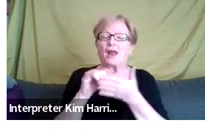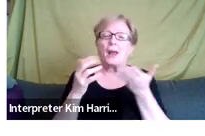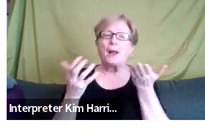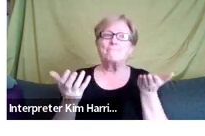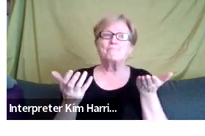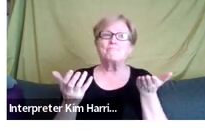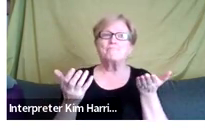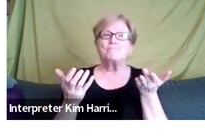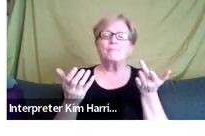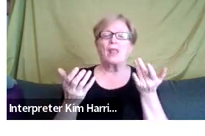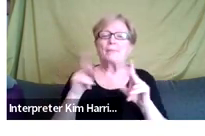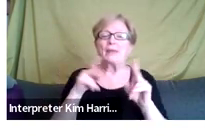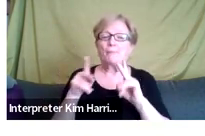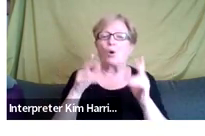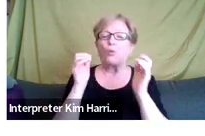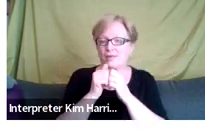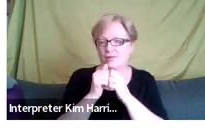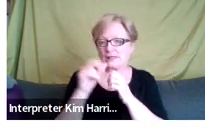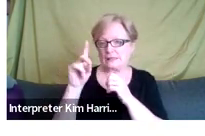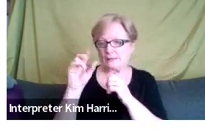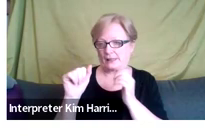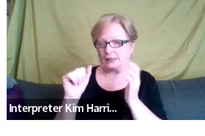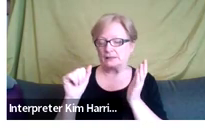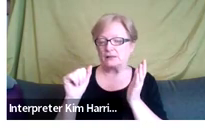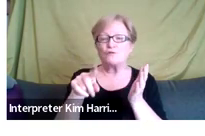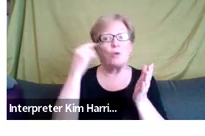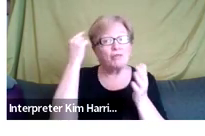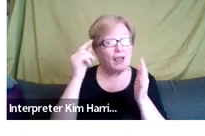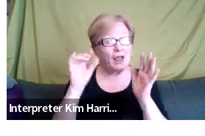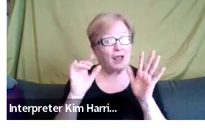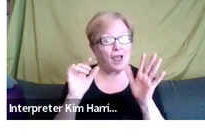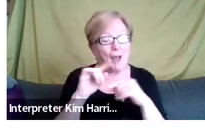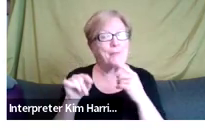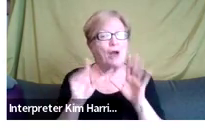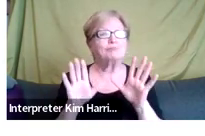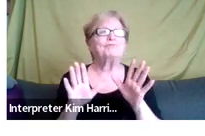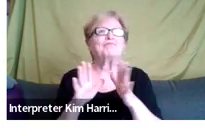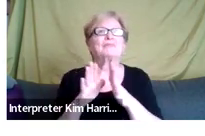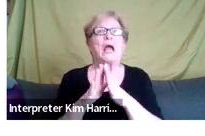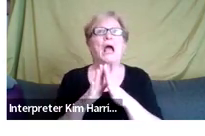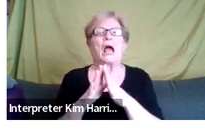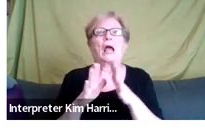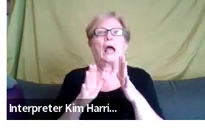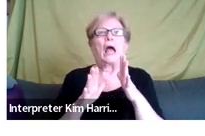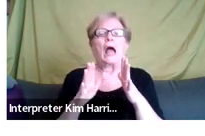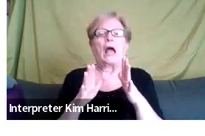that people with disabilities, if you think about, especially if you